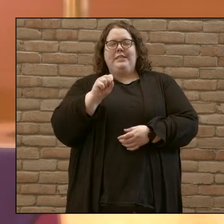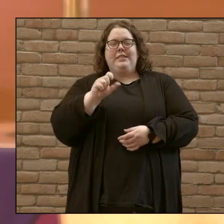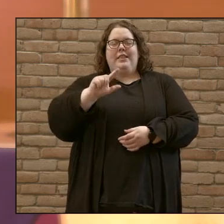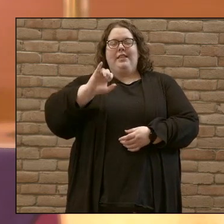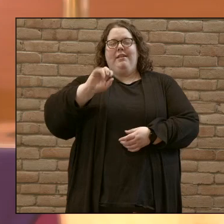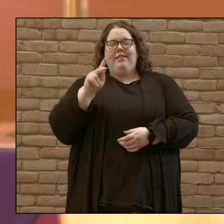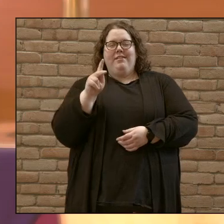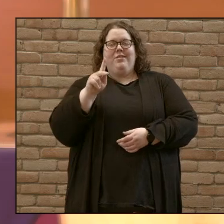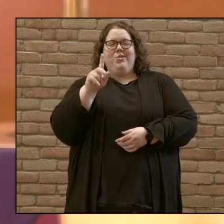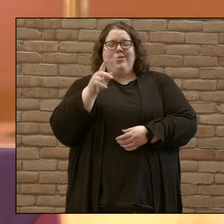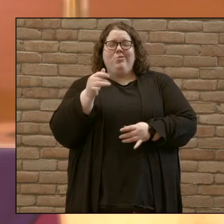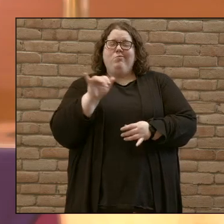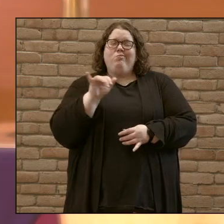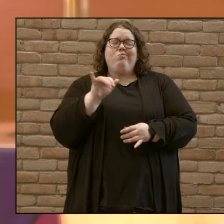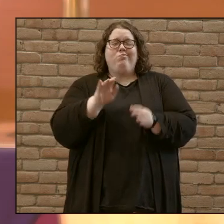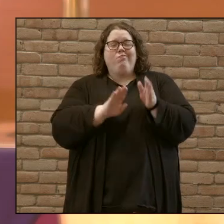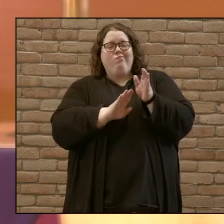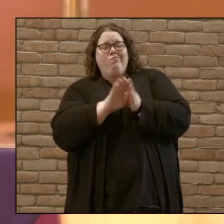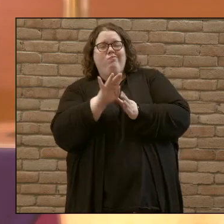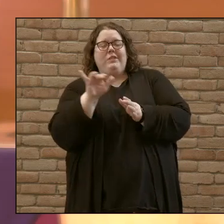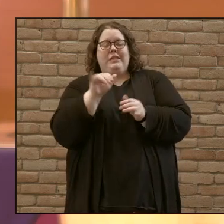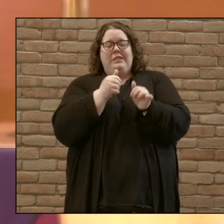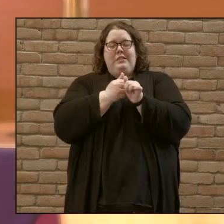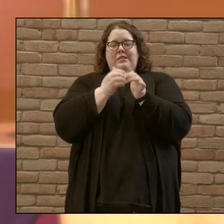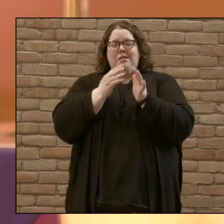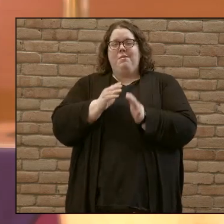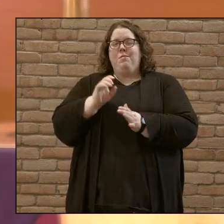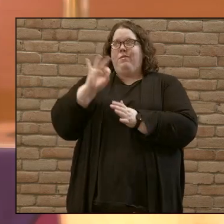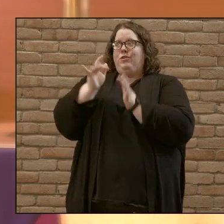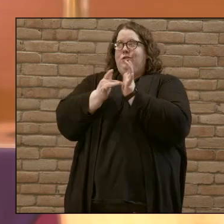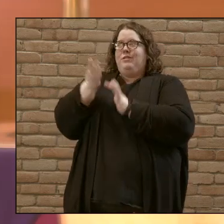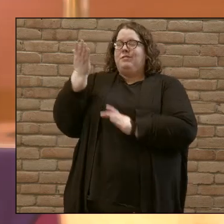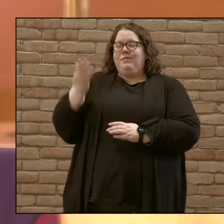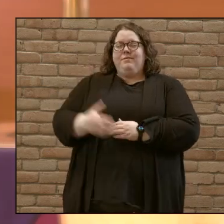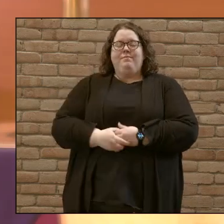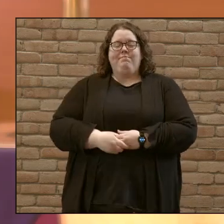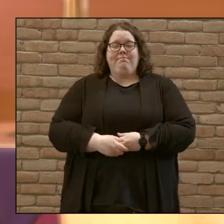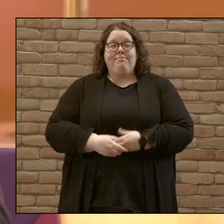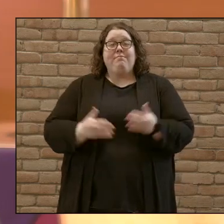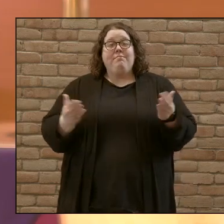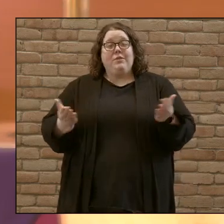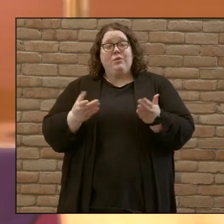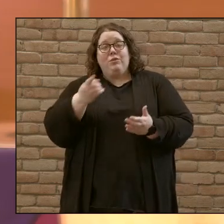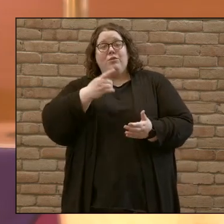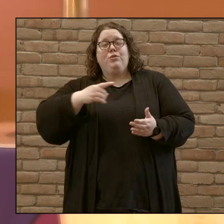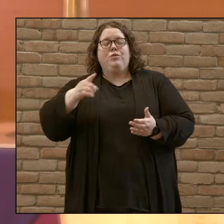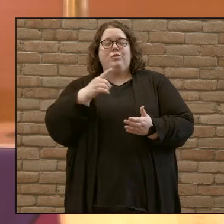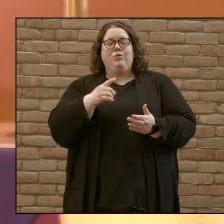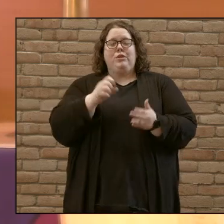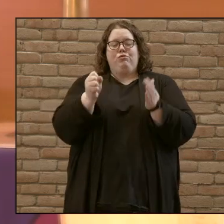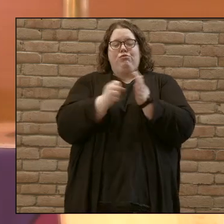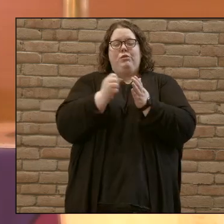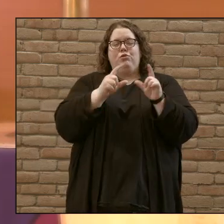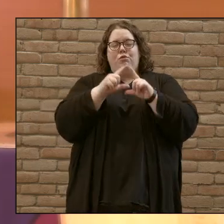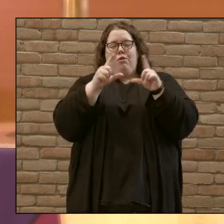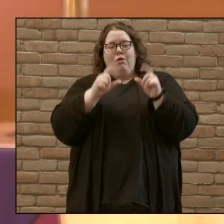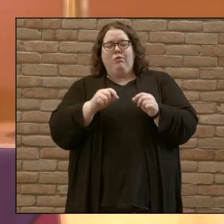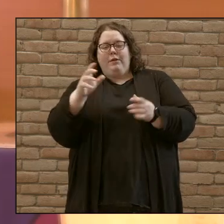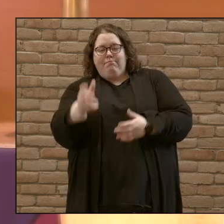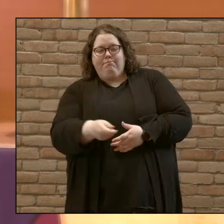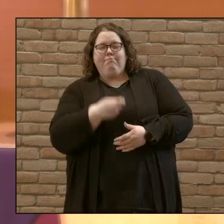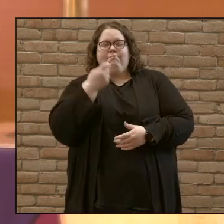as a disciple of Jesus. I also want to encourage you to pick up a scripture card as we enter